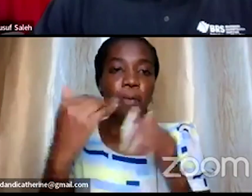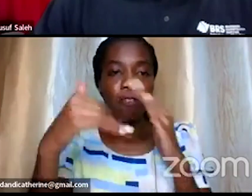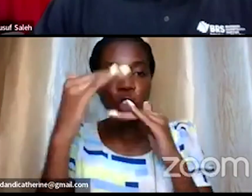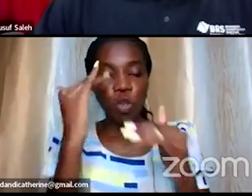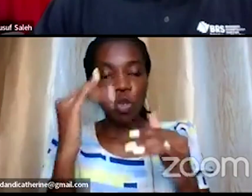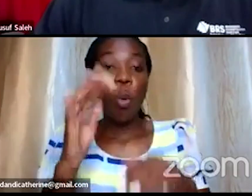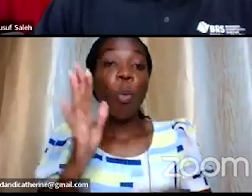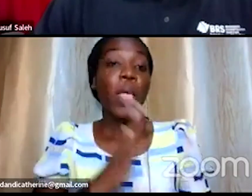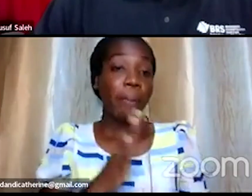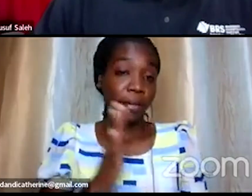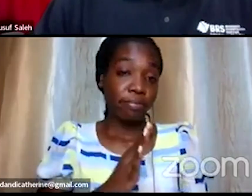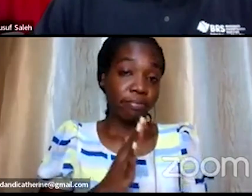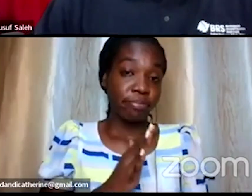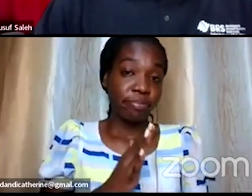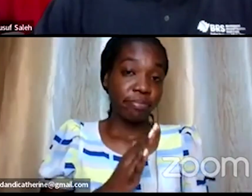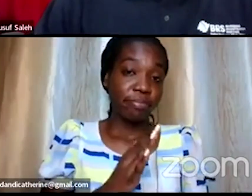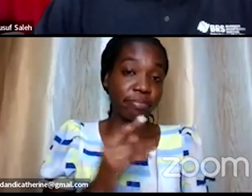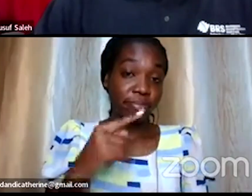women, right?